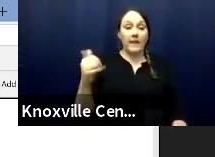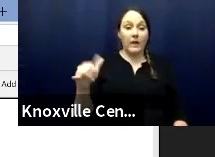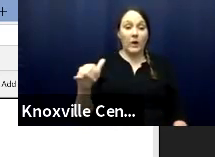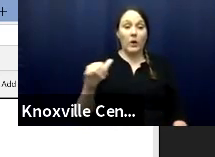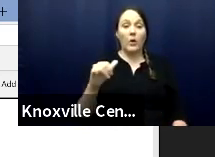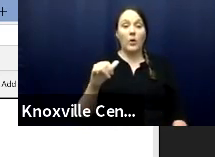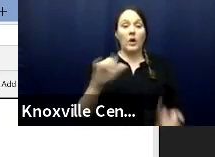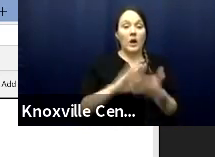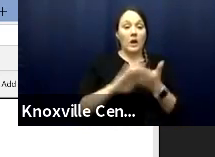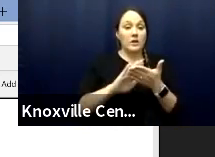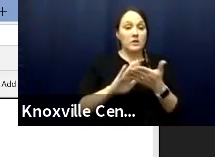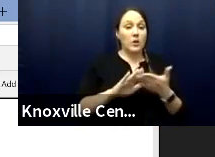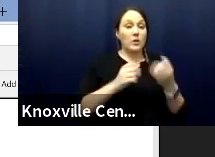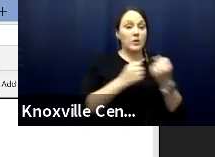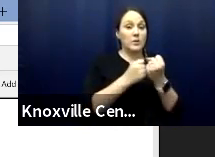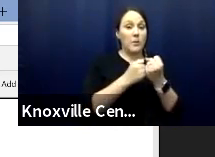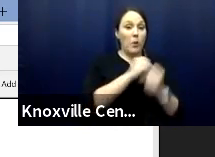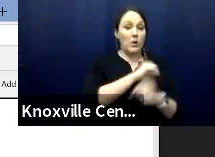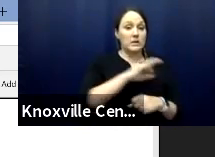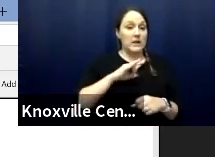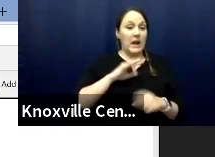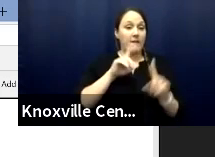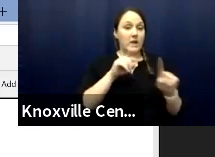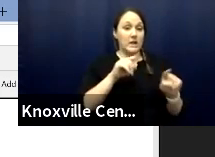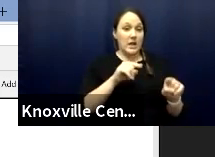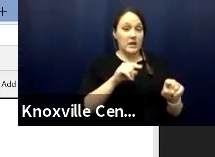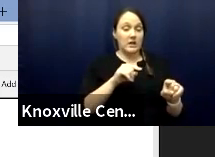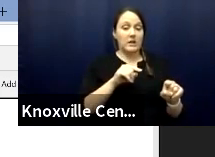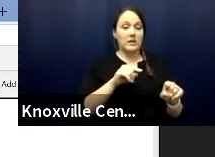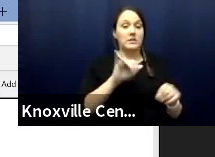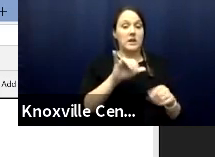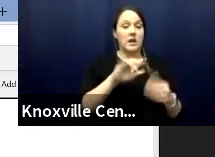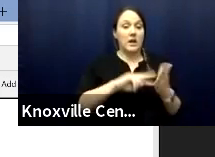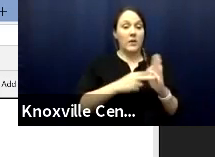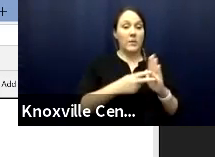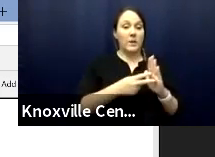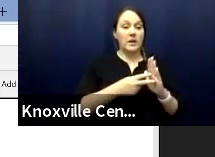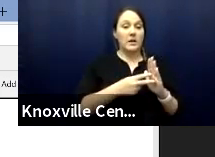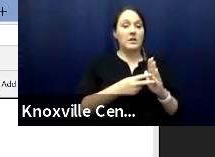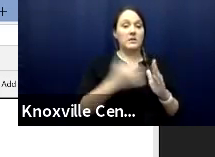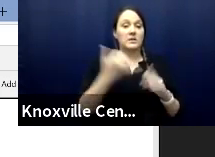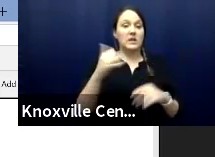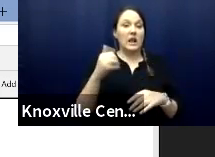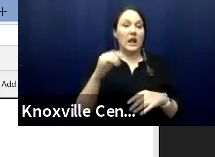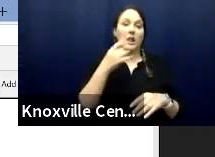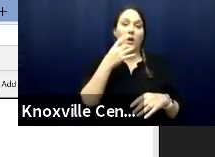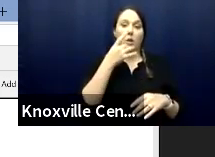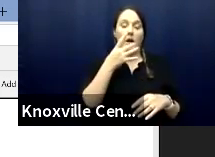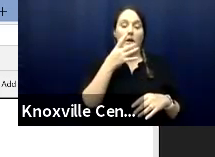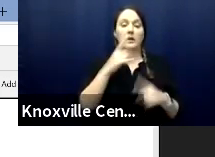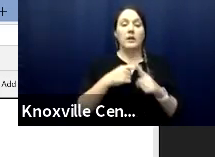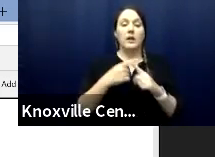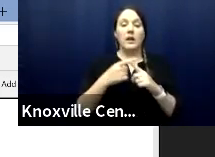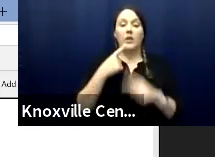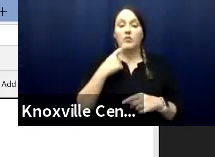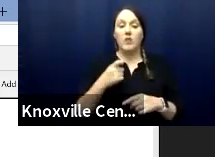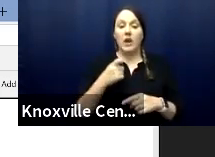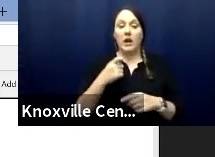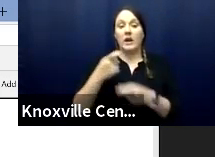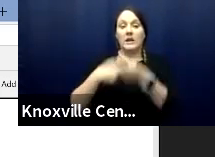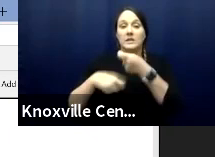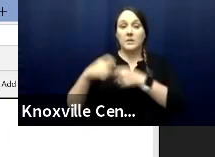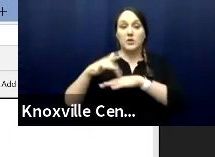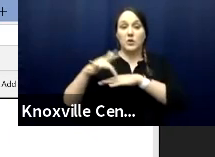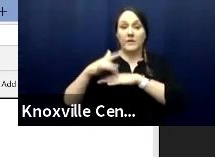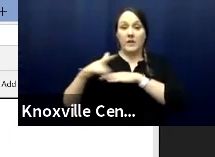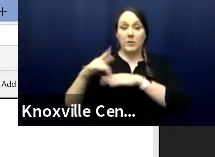custodial support, staff in attendance. That means, you know, it's a yellow light. And then the red is substitute availability,